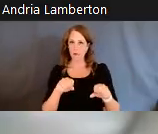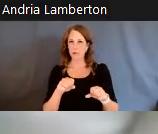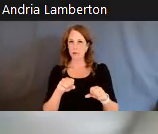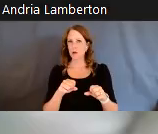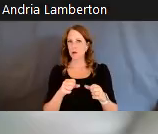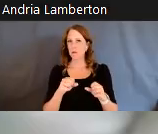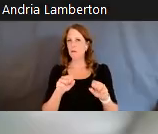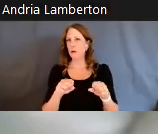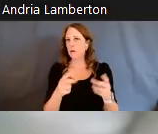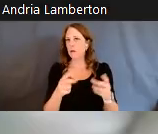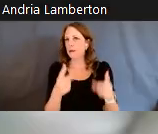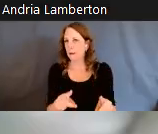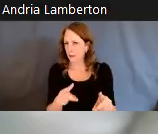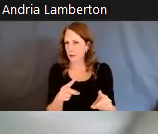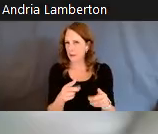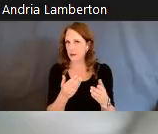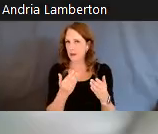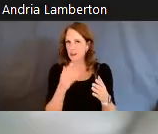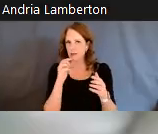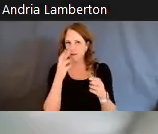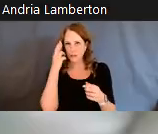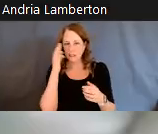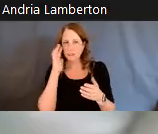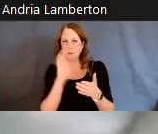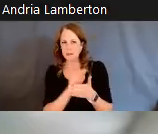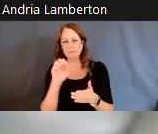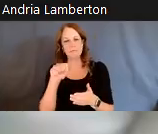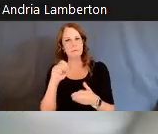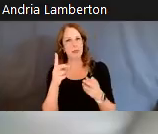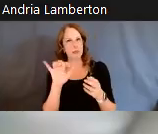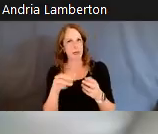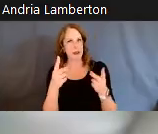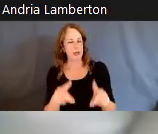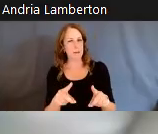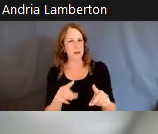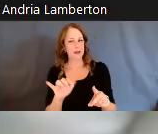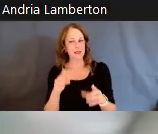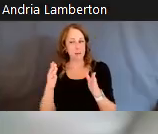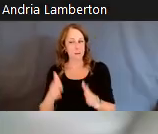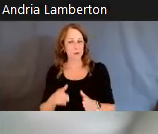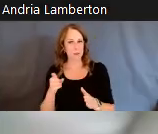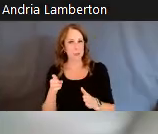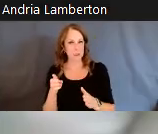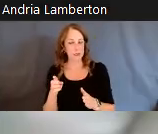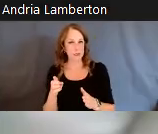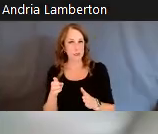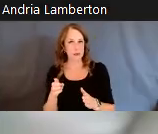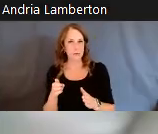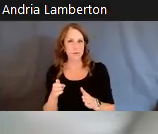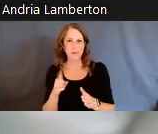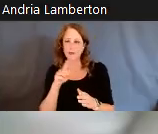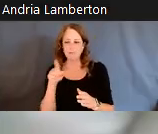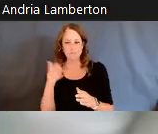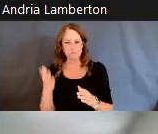whether there's sufficient reason to believe that a crime was committed and that the person they're charging is the person who committed